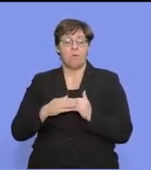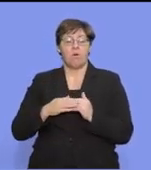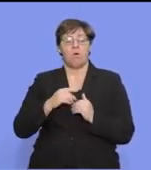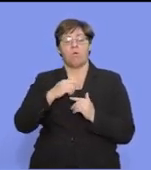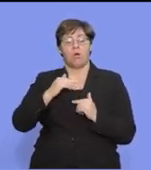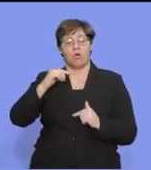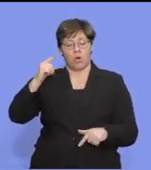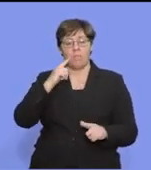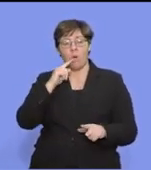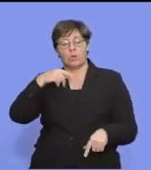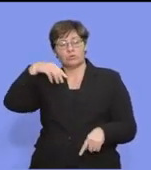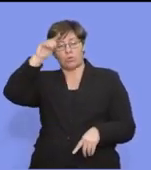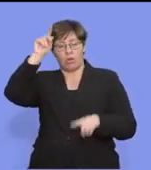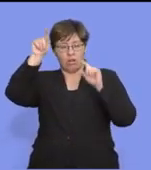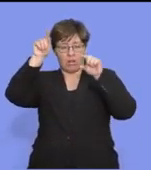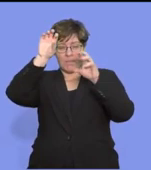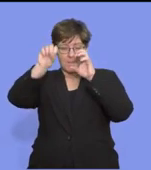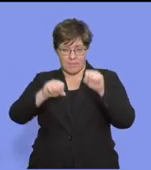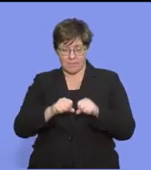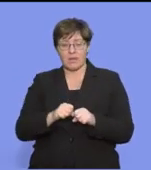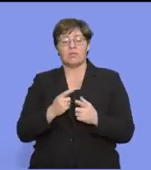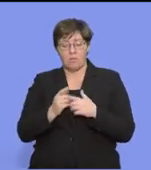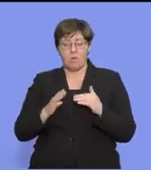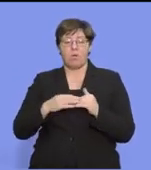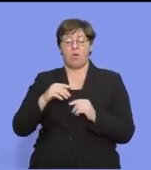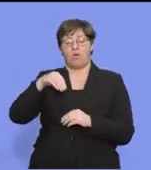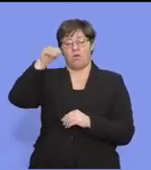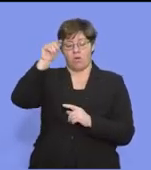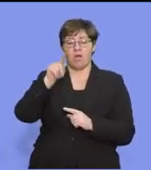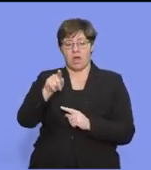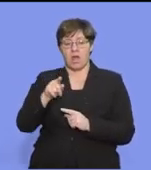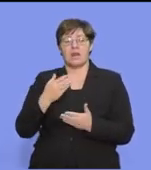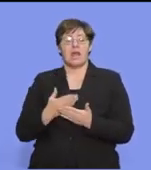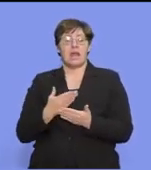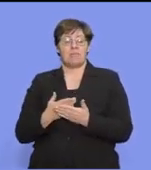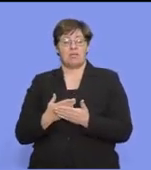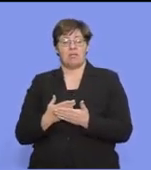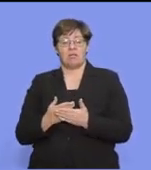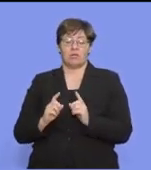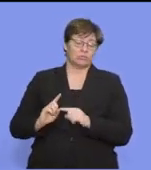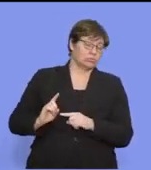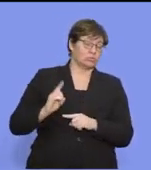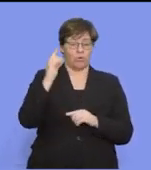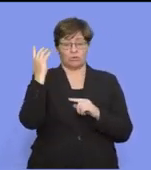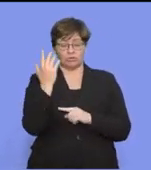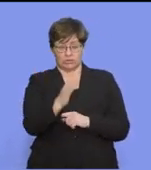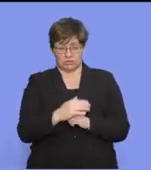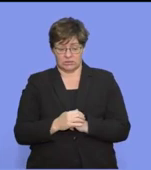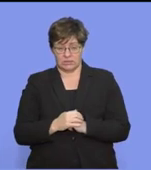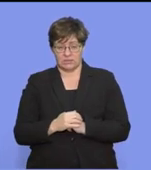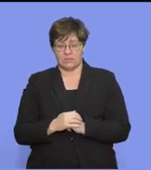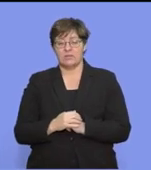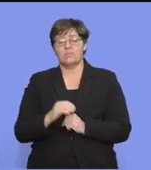to reach even taller trees and even longer. And now they were able to reach very tall trees and